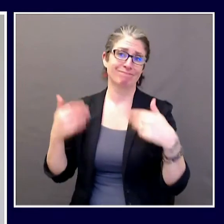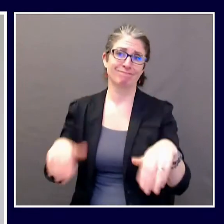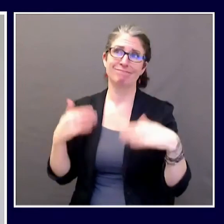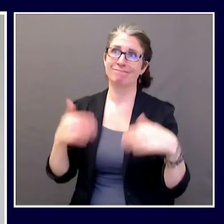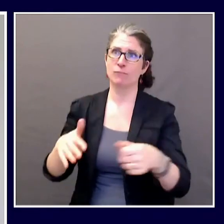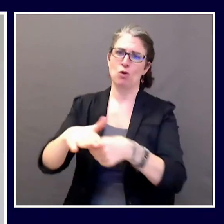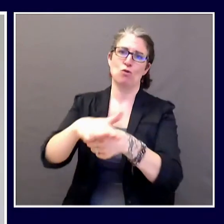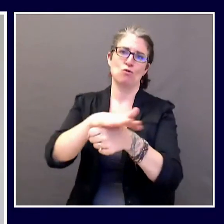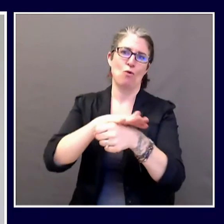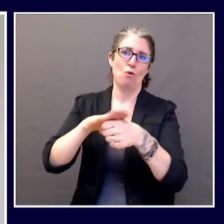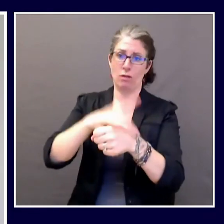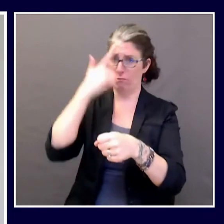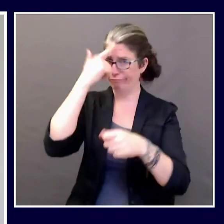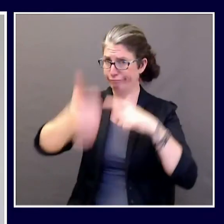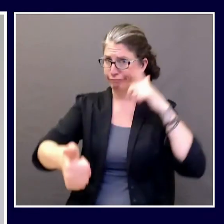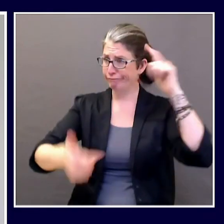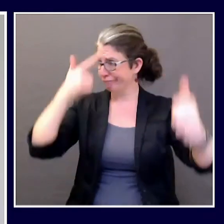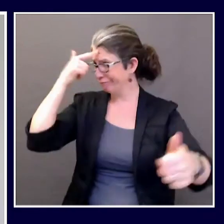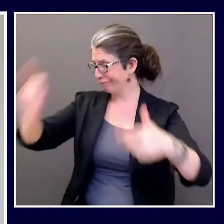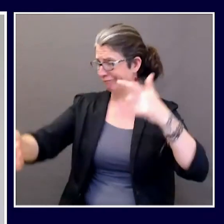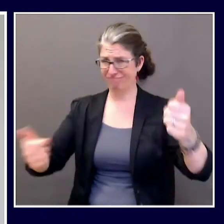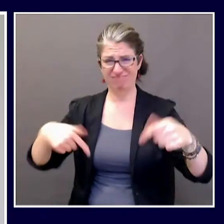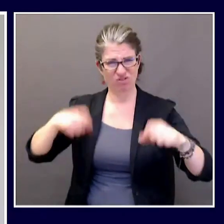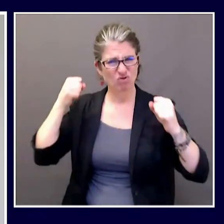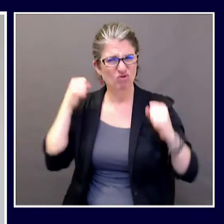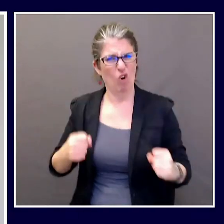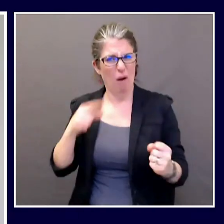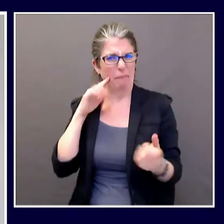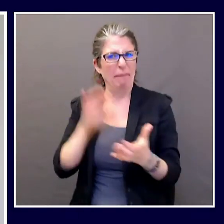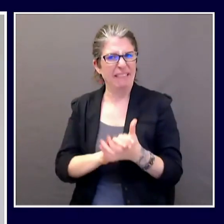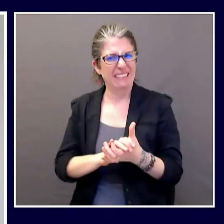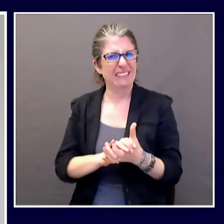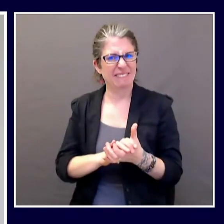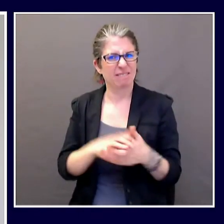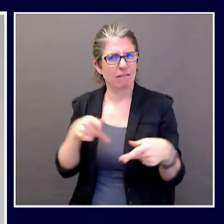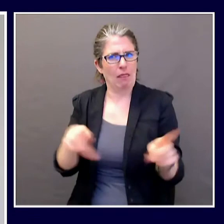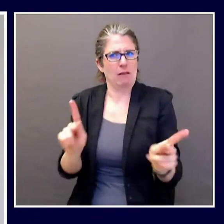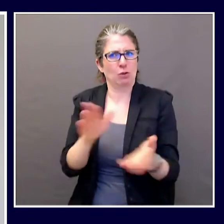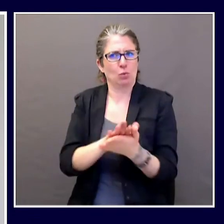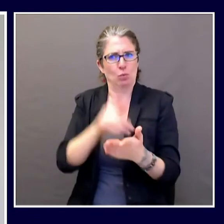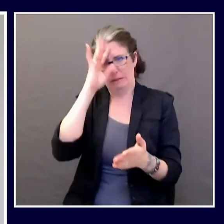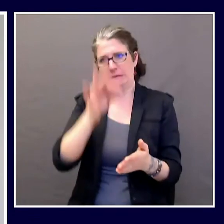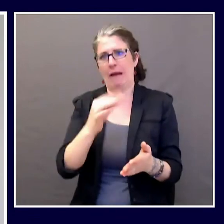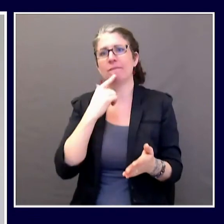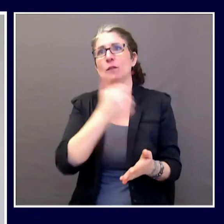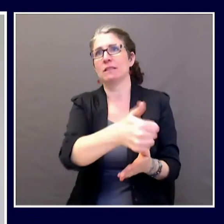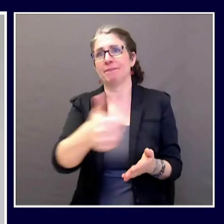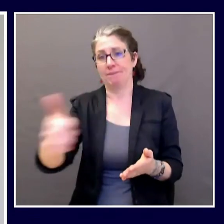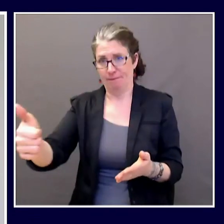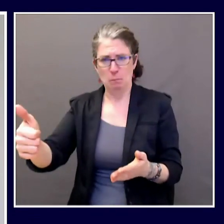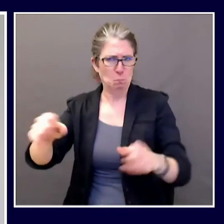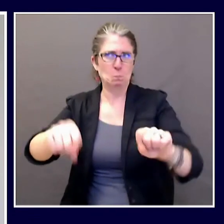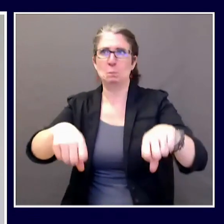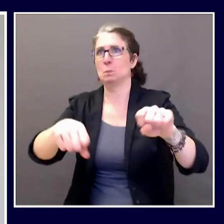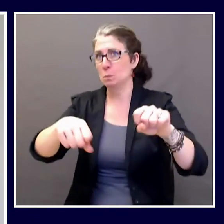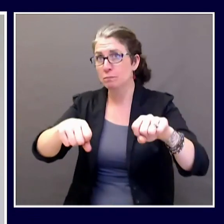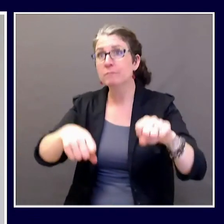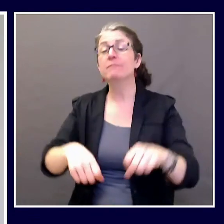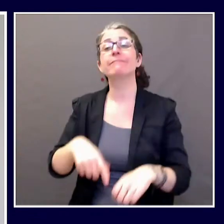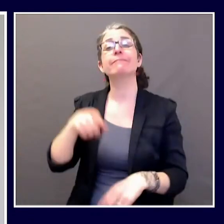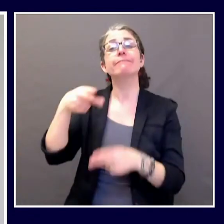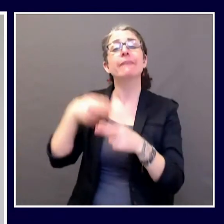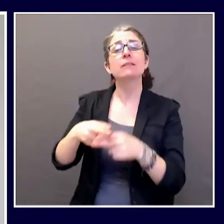respect to the issue you raised, Joe, around, say, spacing, I think what's critical is